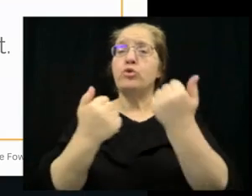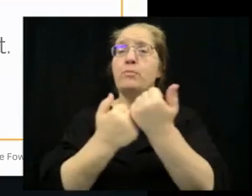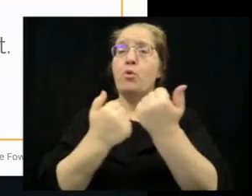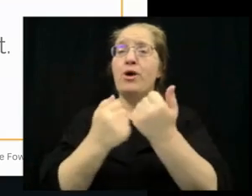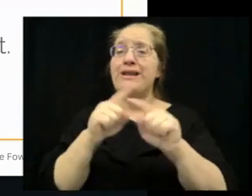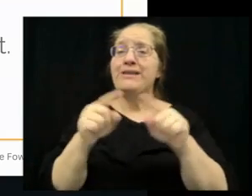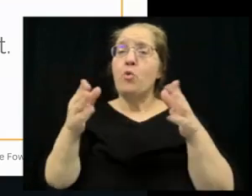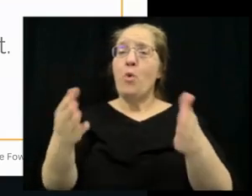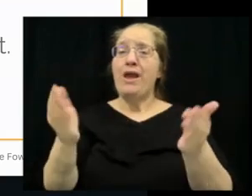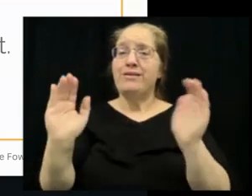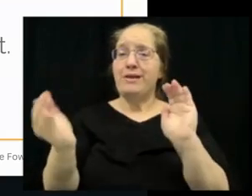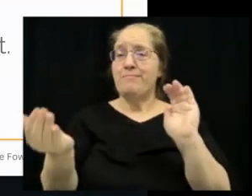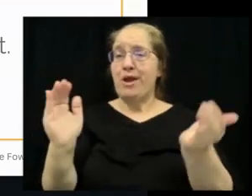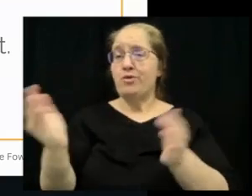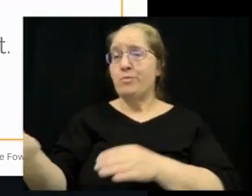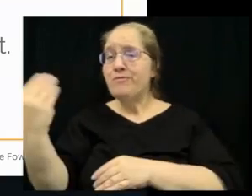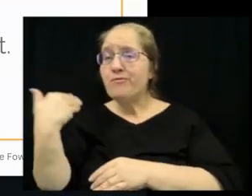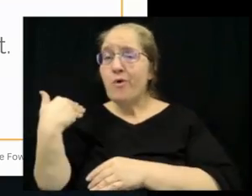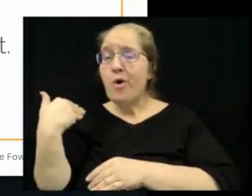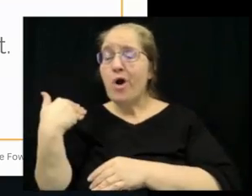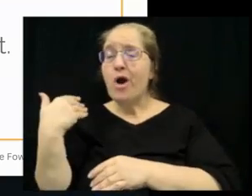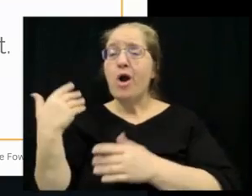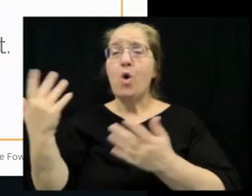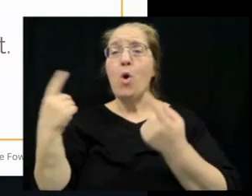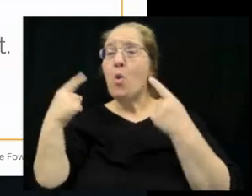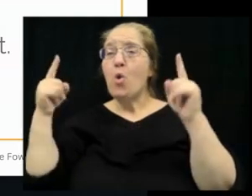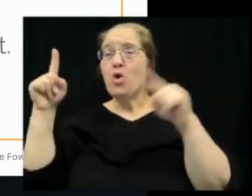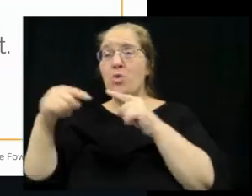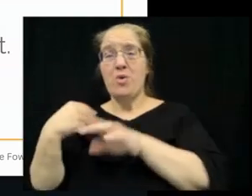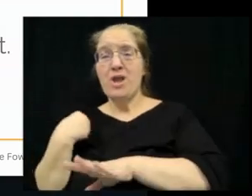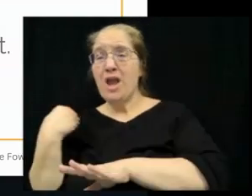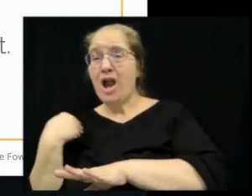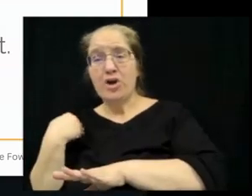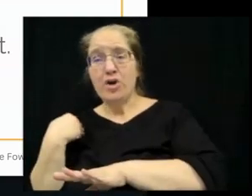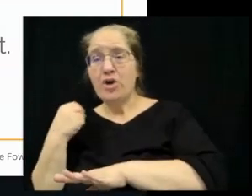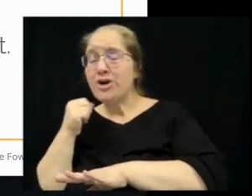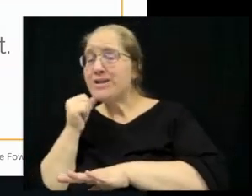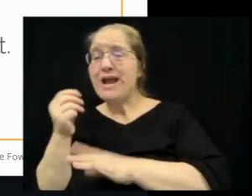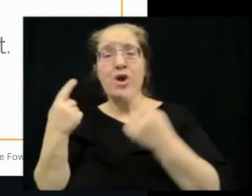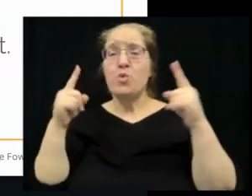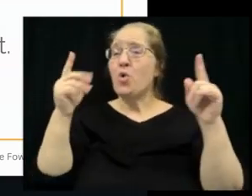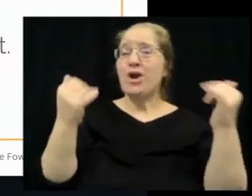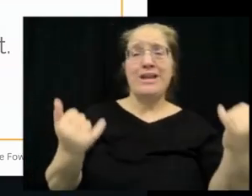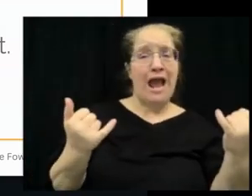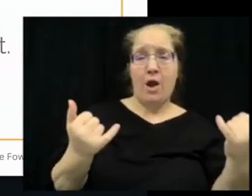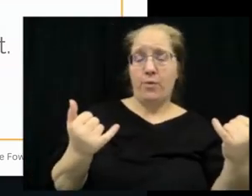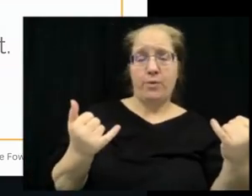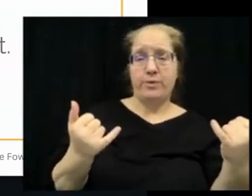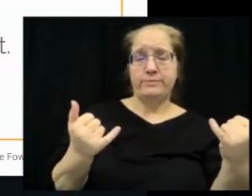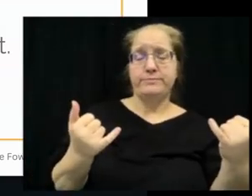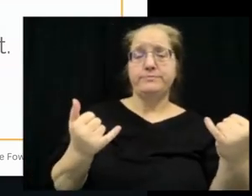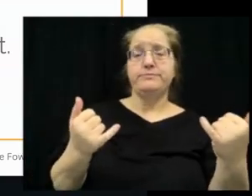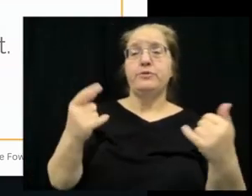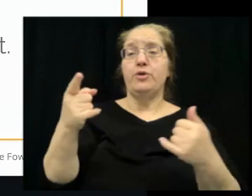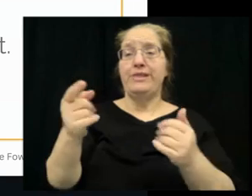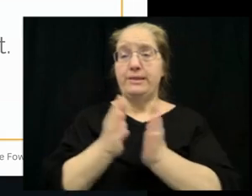you before. What worked when they were younger will not work now. So in this